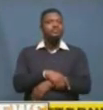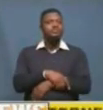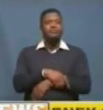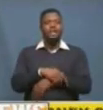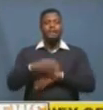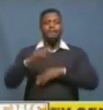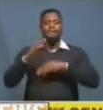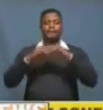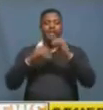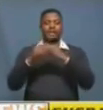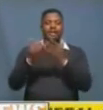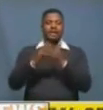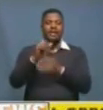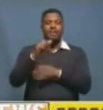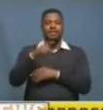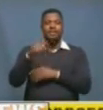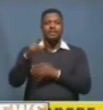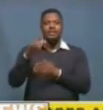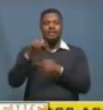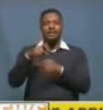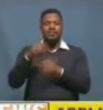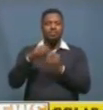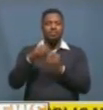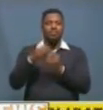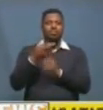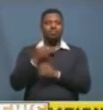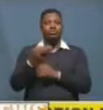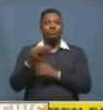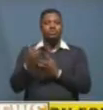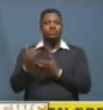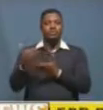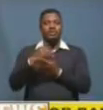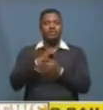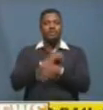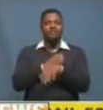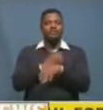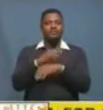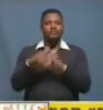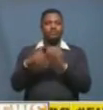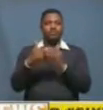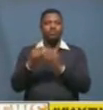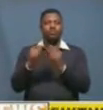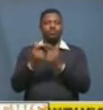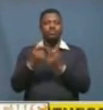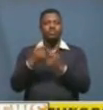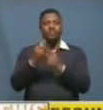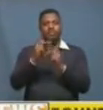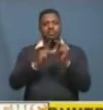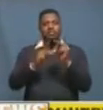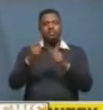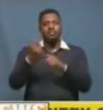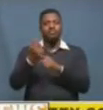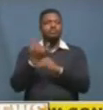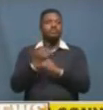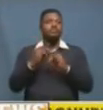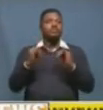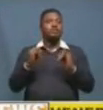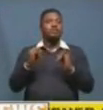Rebuilding Appiatse demands enough resources and the collective efforts on all fronts to make the people self-reliant.